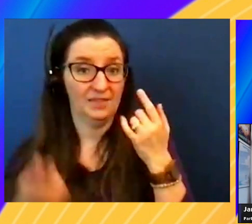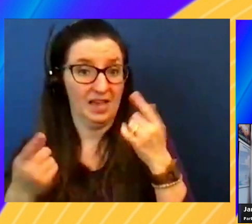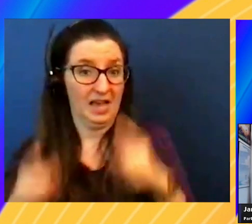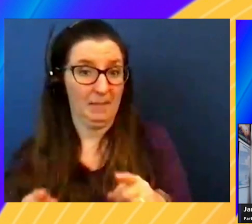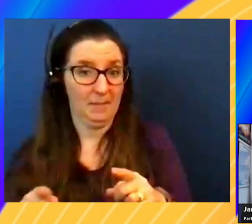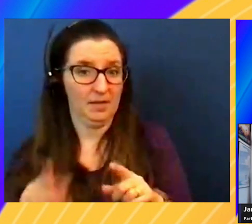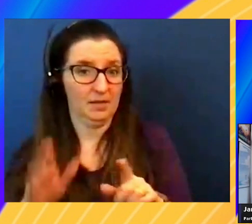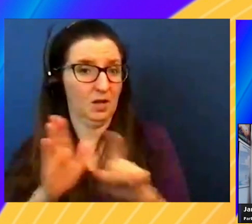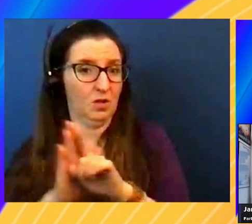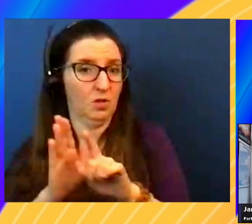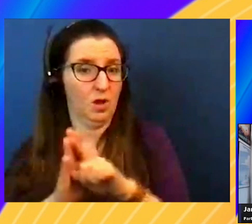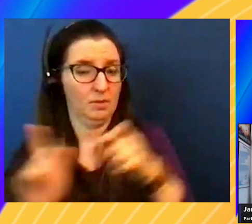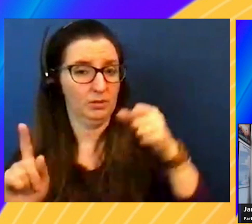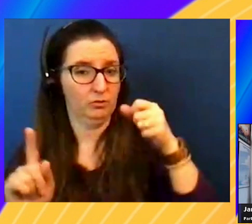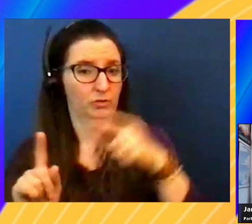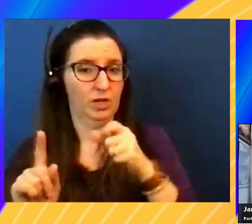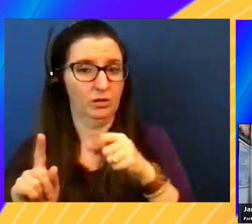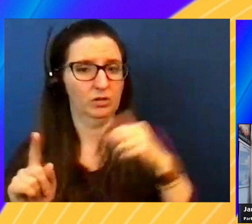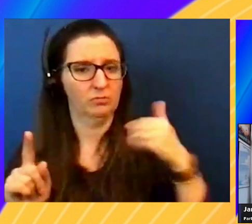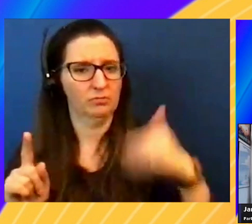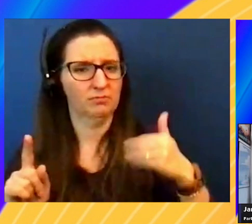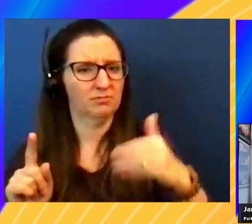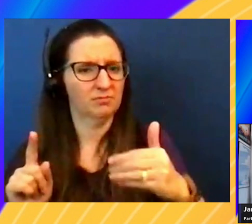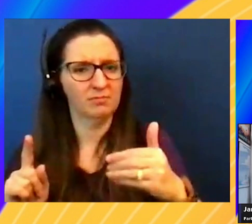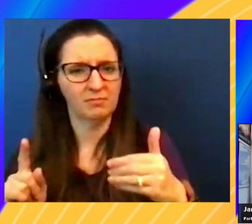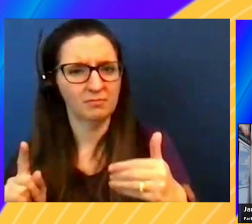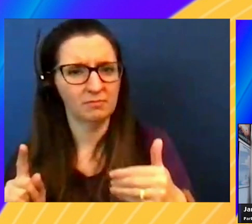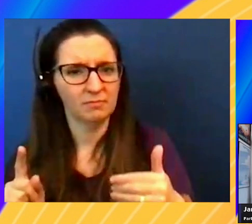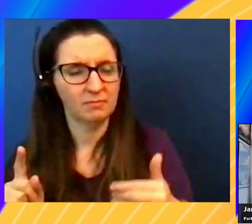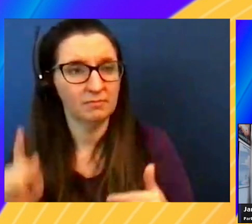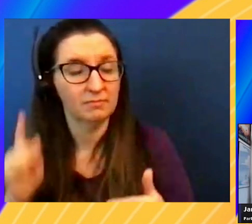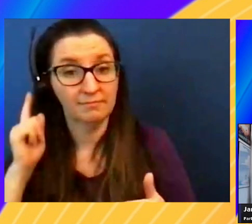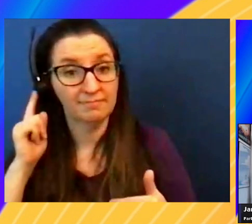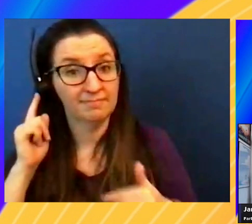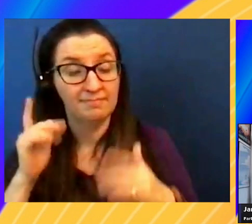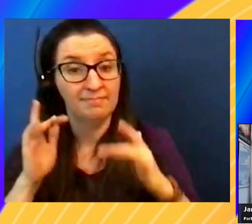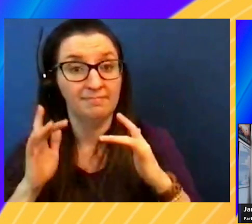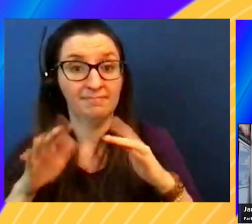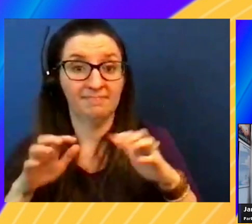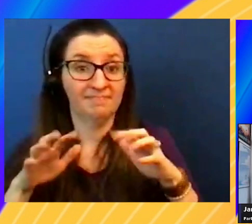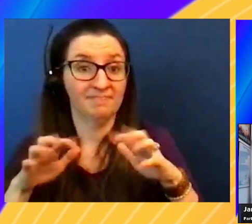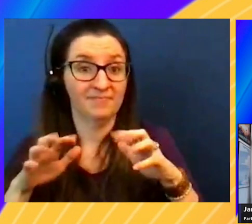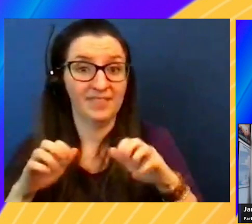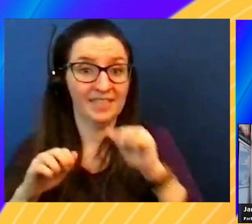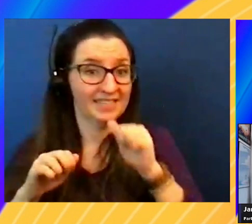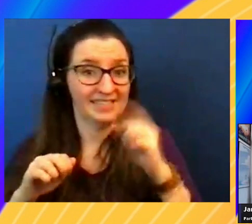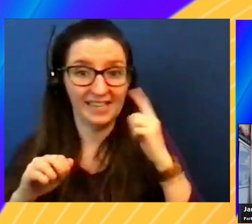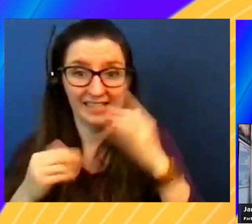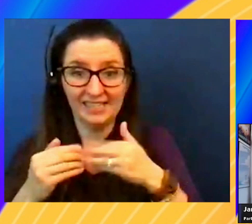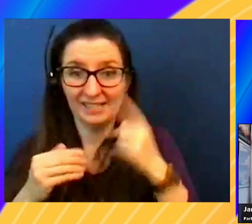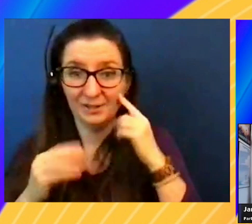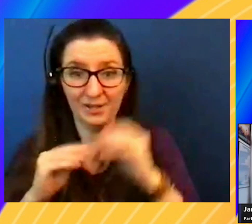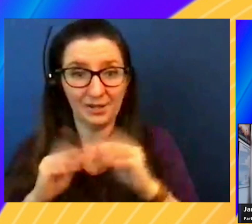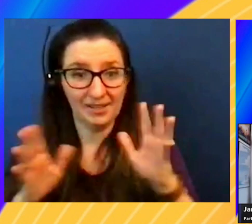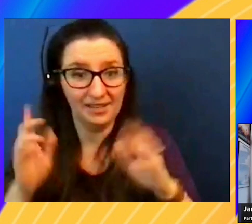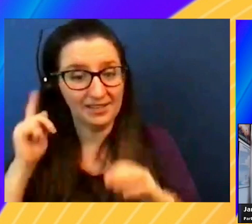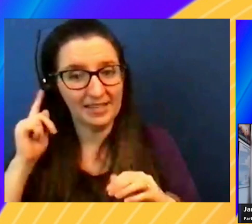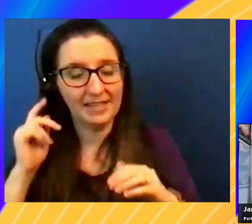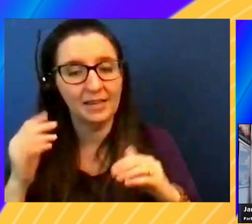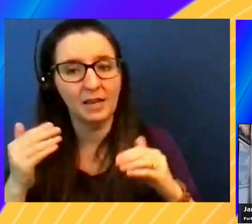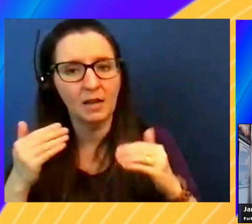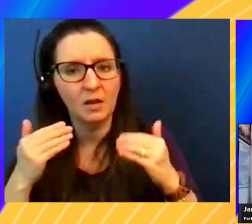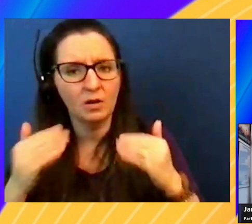it triggers a series of events for other teams and for other people to take action on. And so we can go ahead and tie into these and